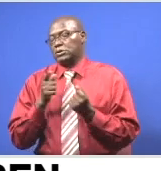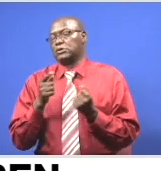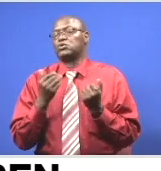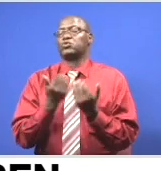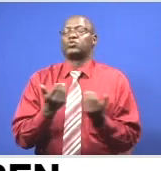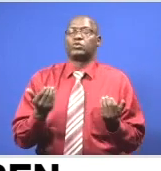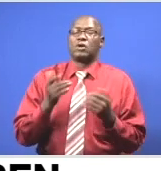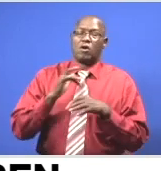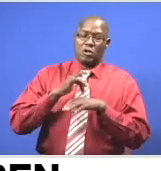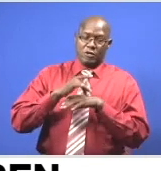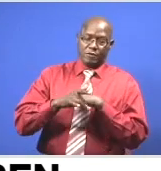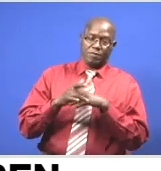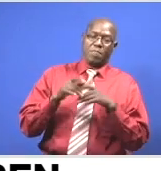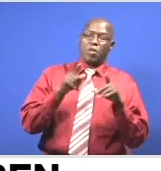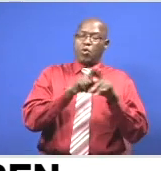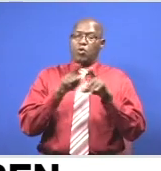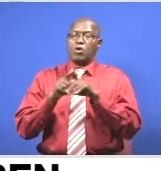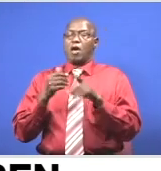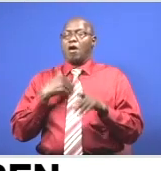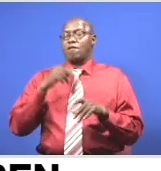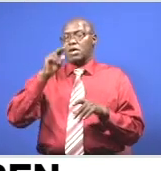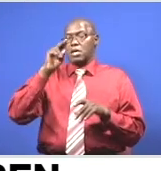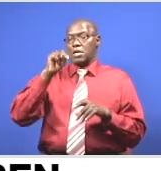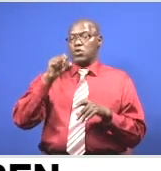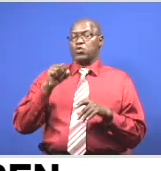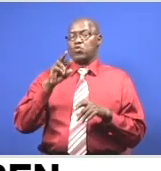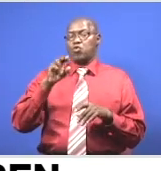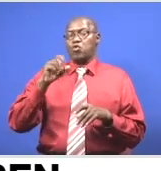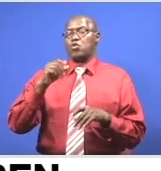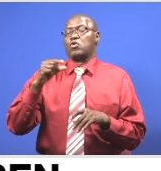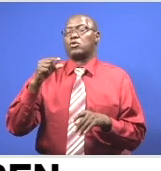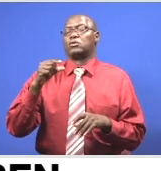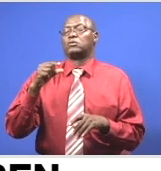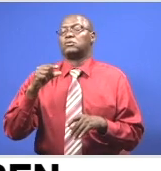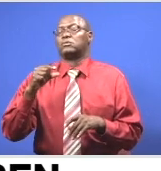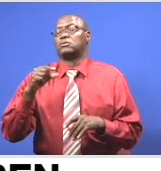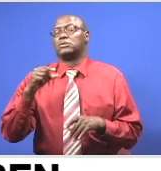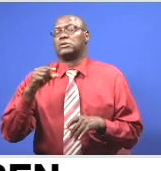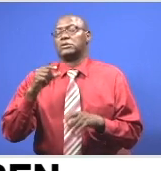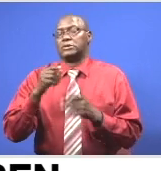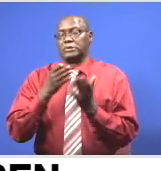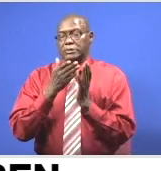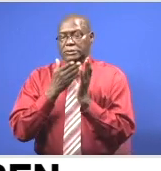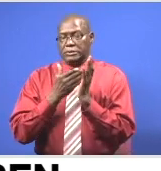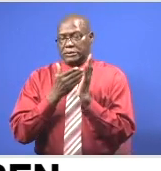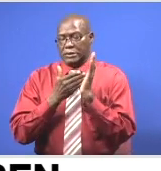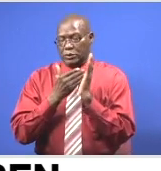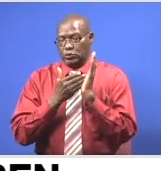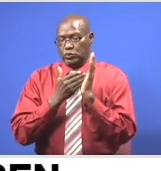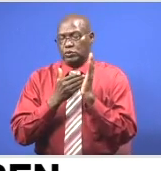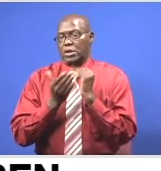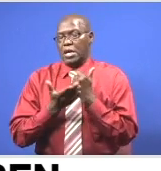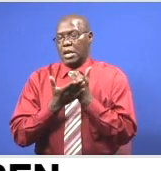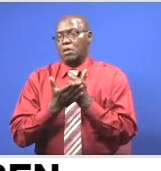early. We also have neurosurgeons who are in this country who are very enthusiastic about helping reduce